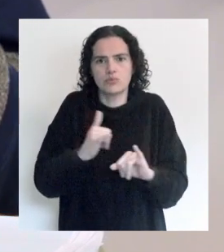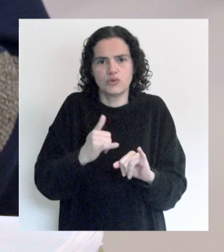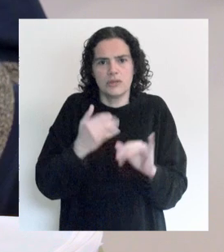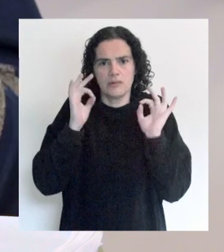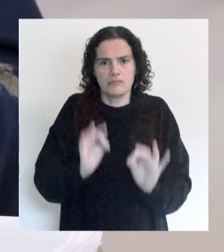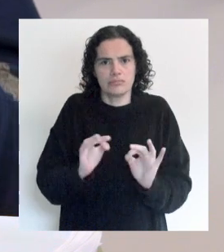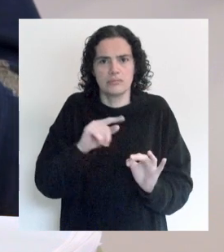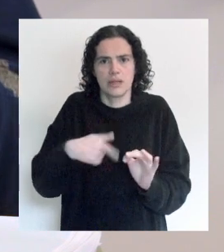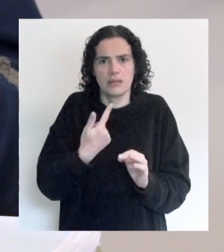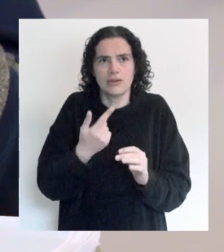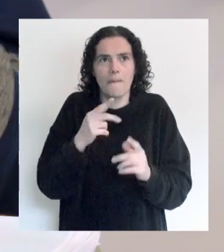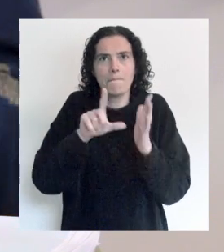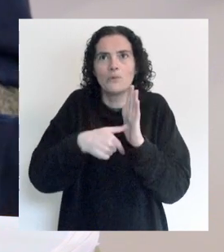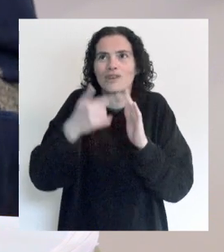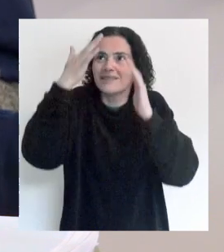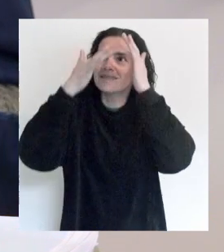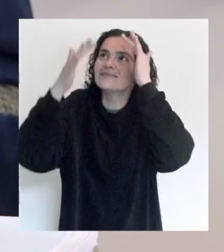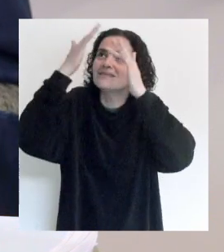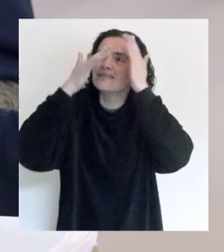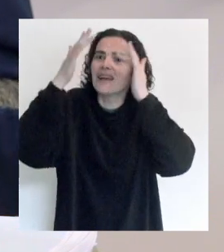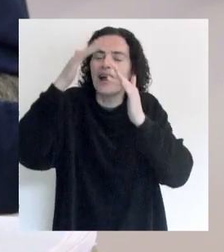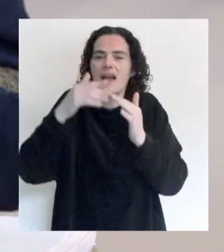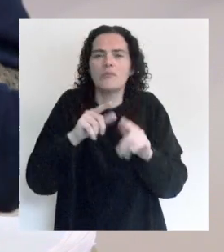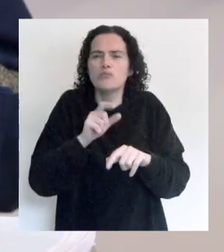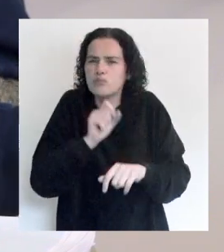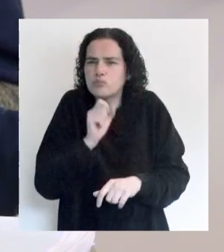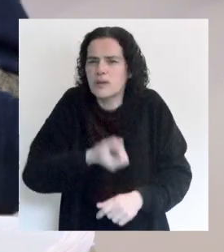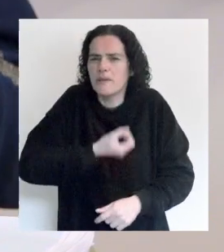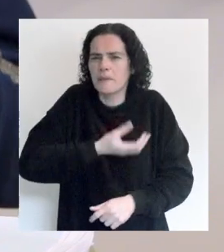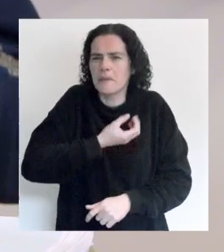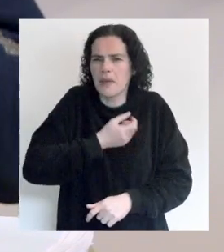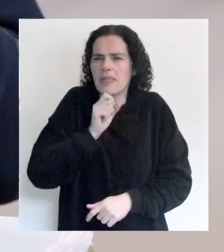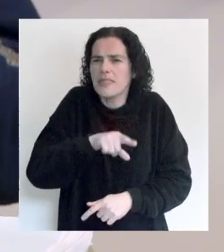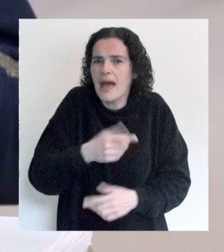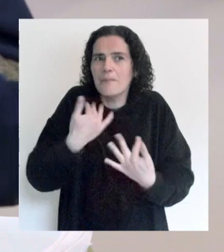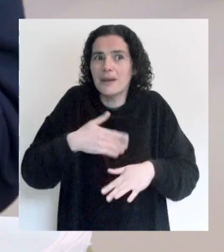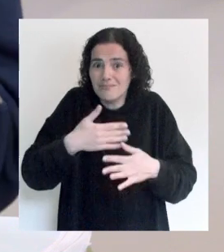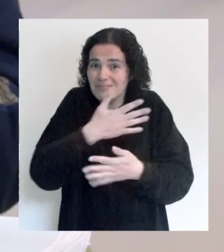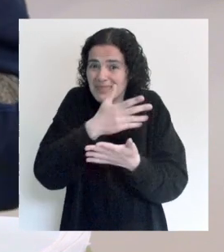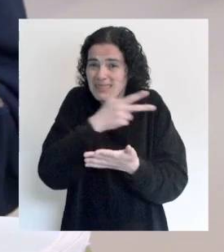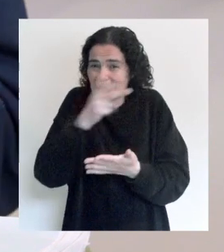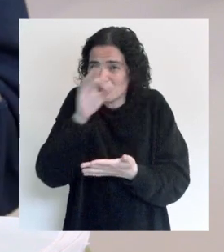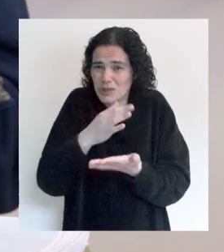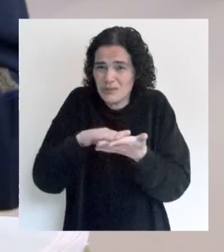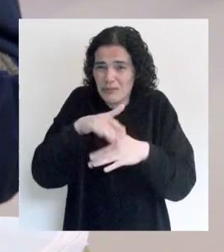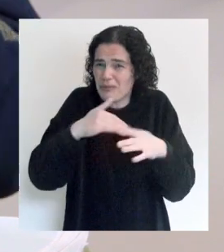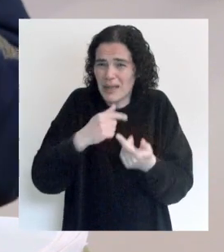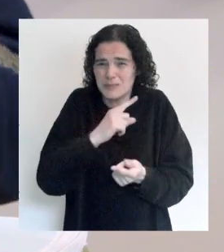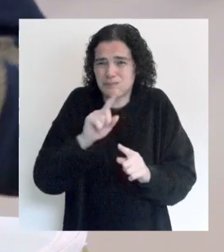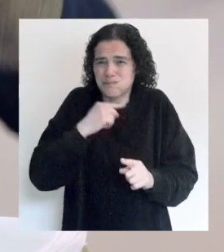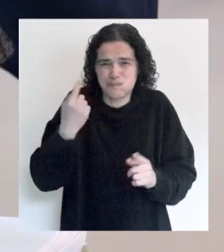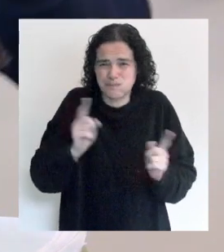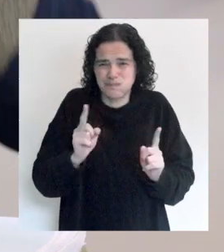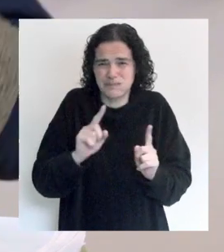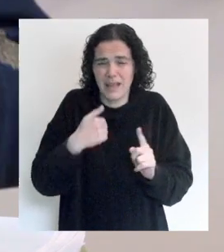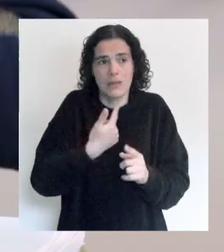kind of impossible to be realized. These are the utopic projects, or maybe partially realizable, but not fully realizable. So that's another